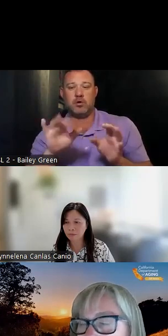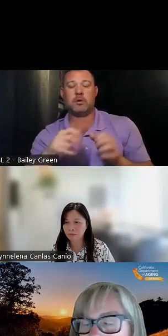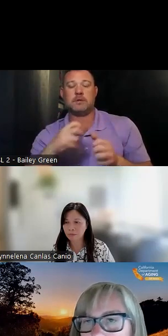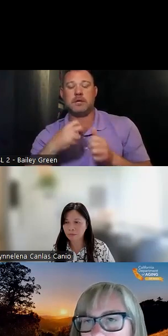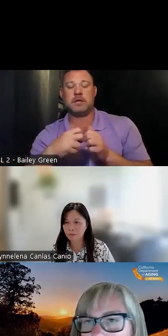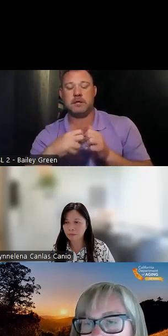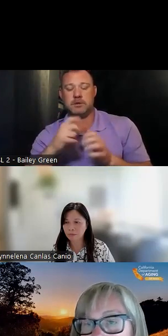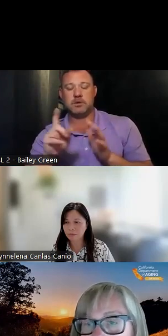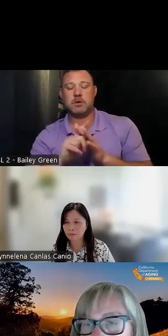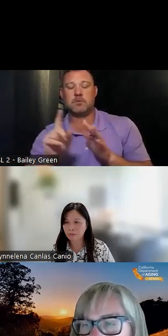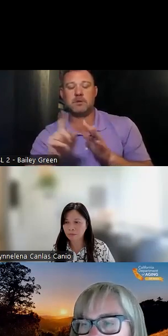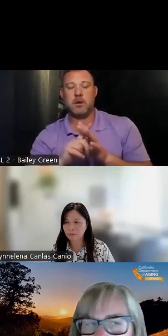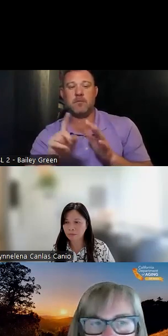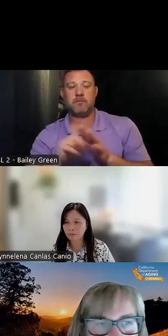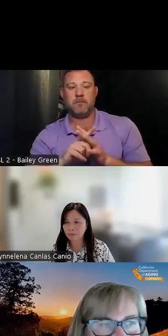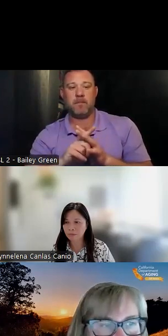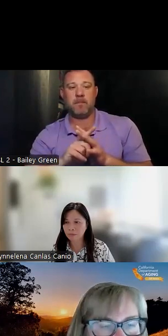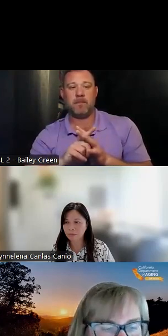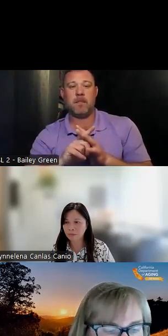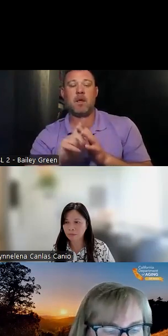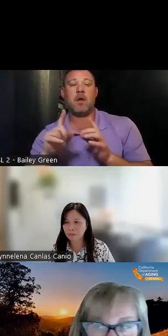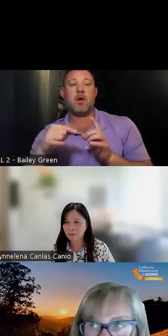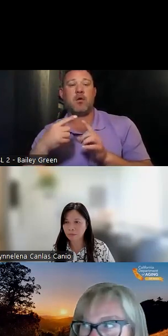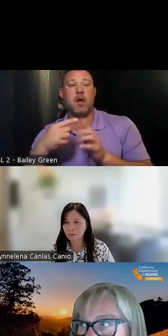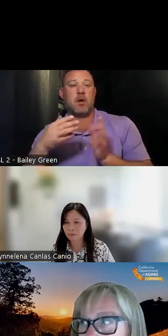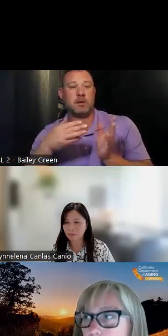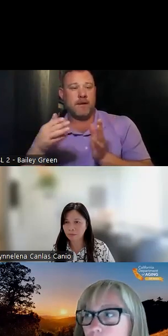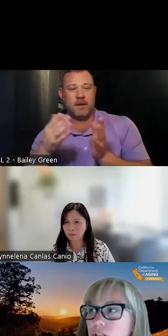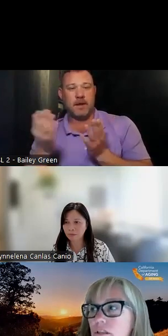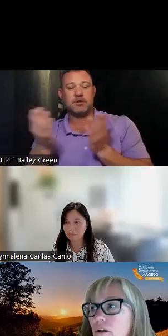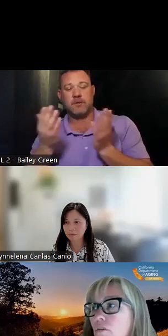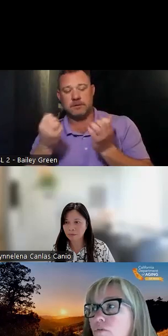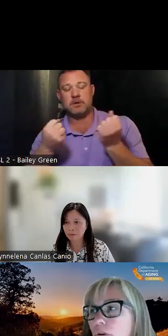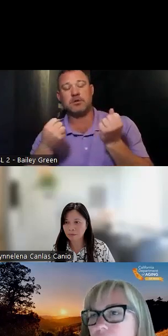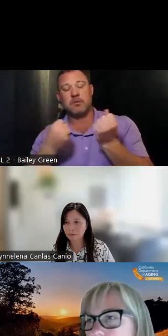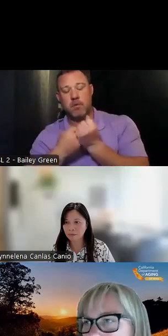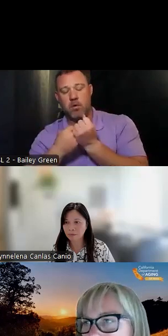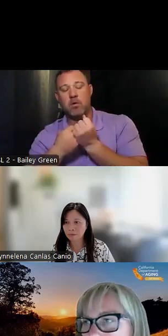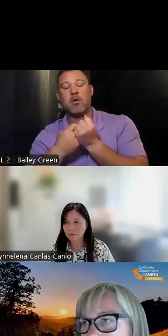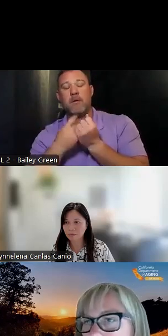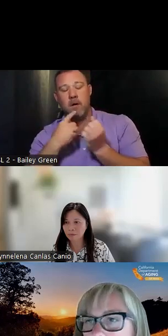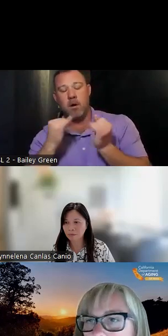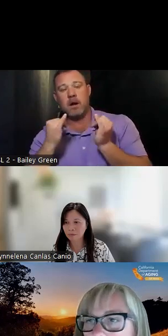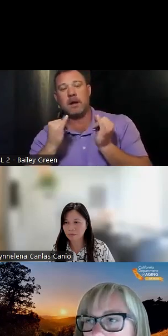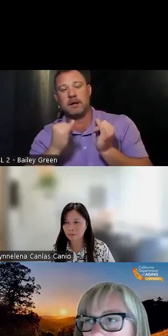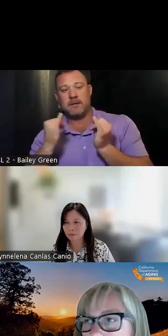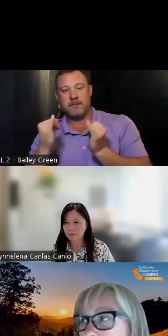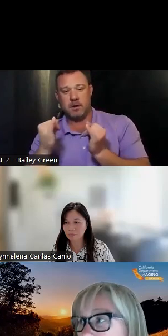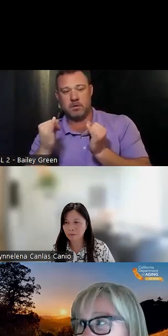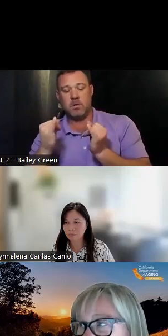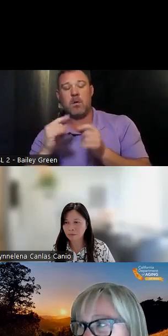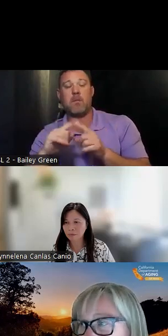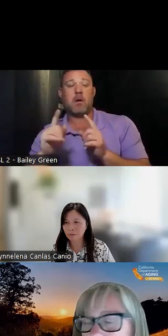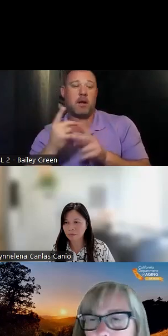issue that comes up time and time again around navigating services and supports for the individual, but